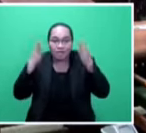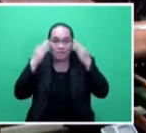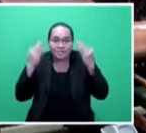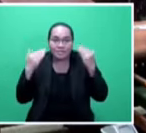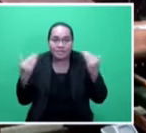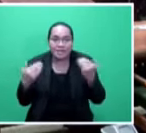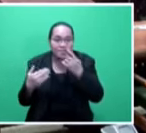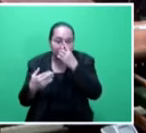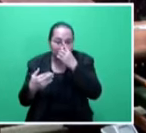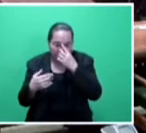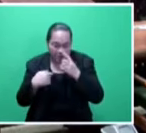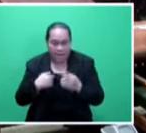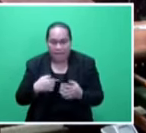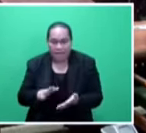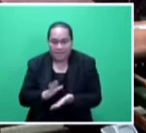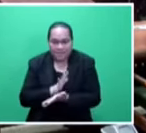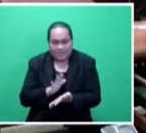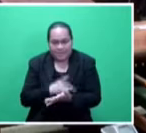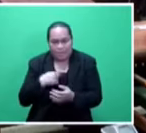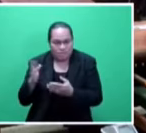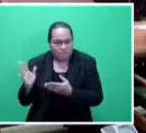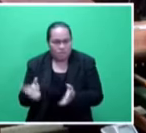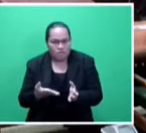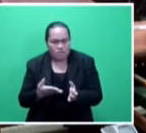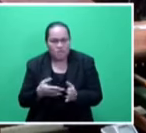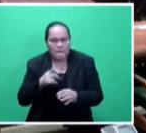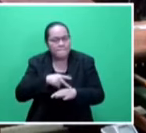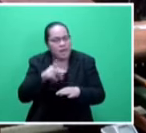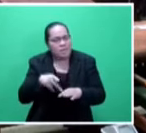Speaker, it is indeed a great pleasure to move that Parliament debate on